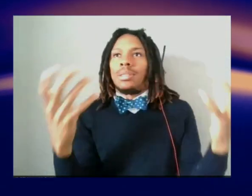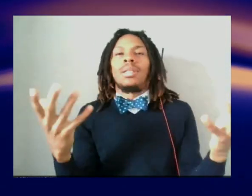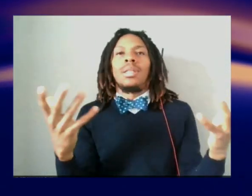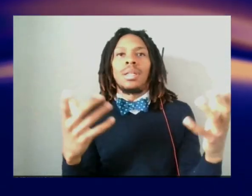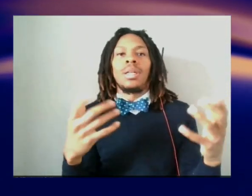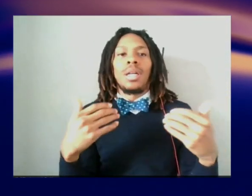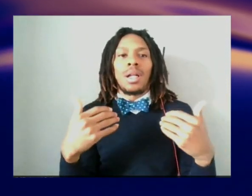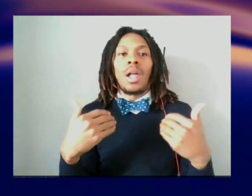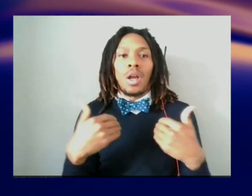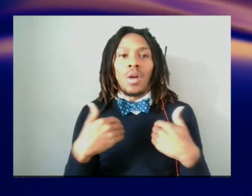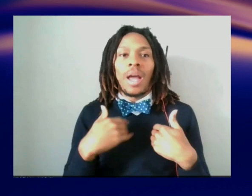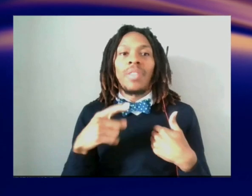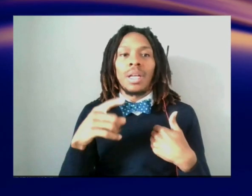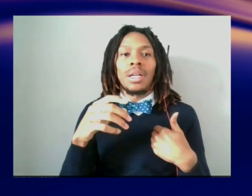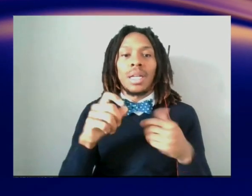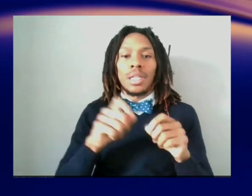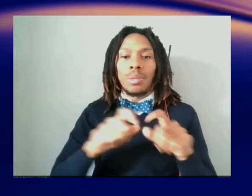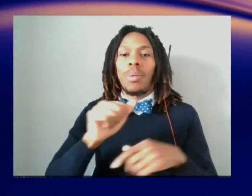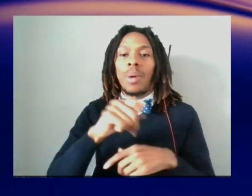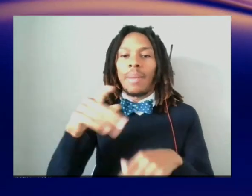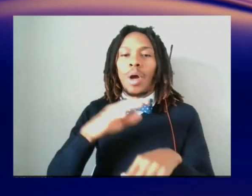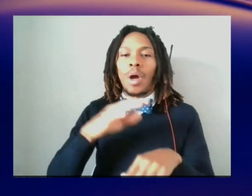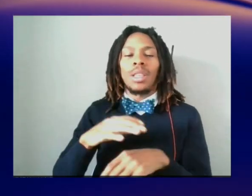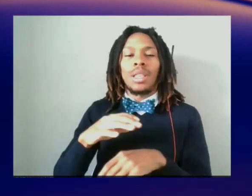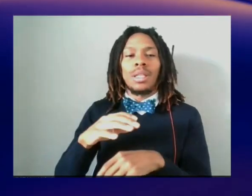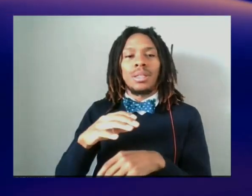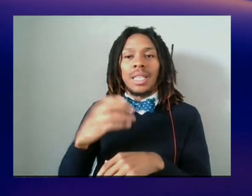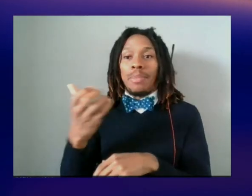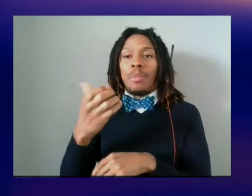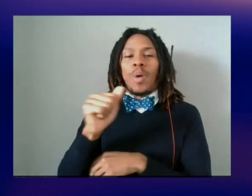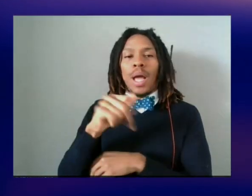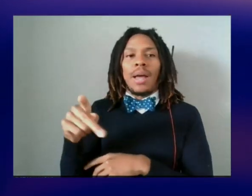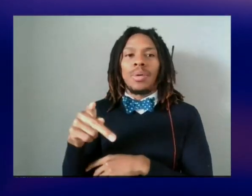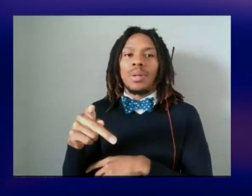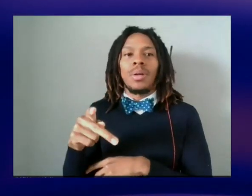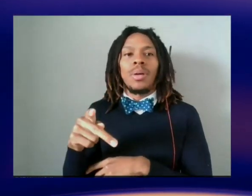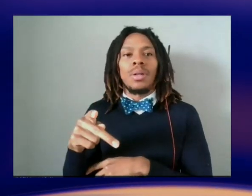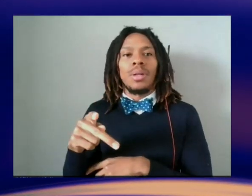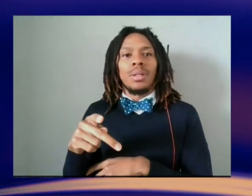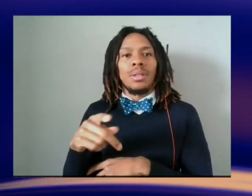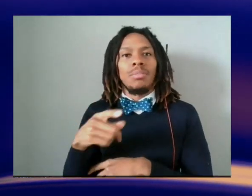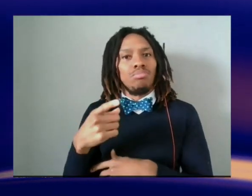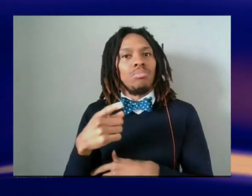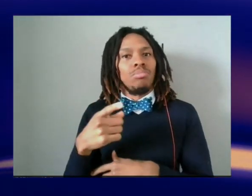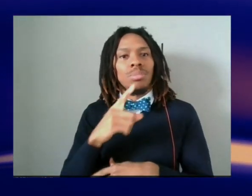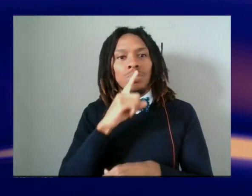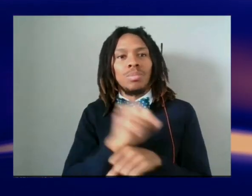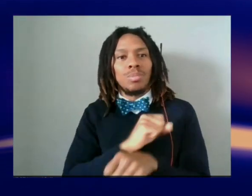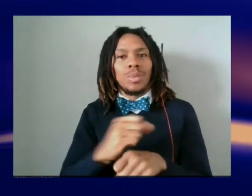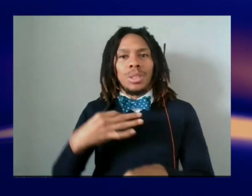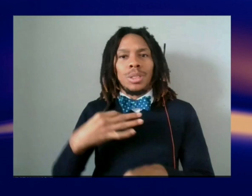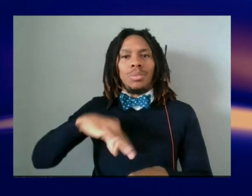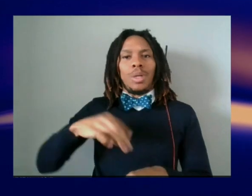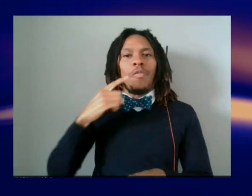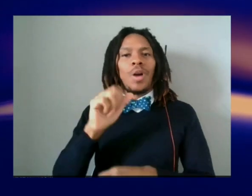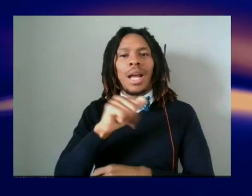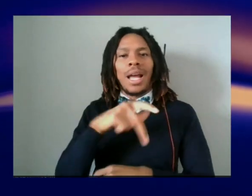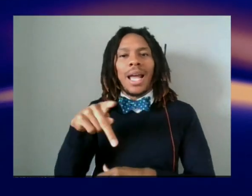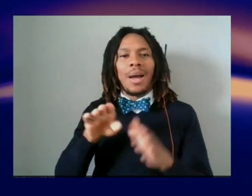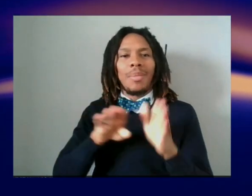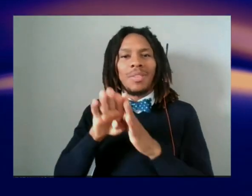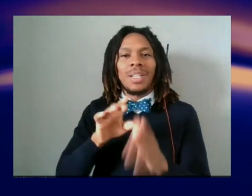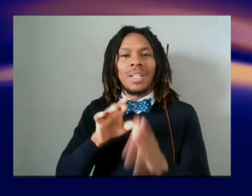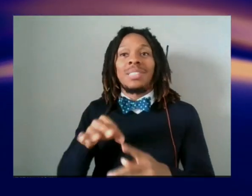an application on the mobile, I think that, this is surely going to be very useful for app developers, especially mobile